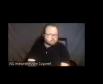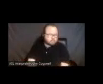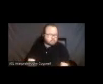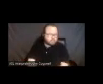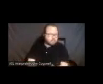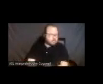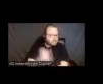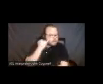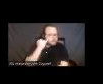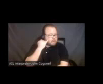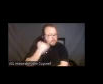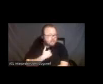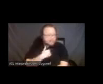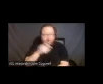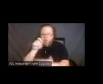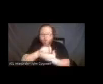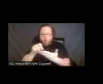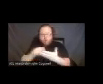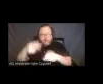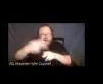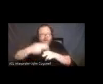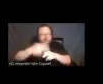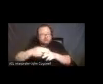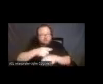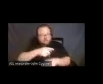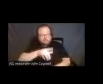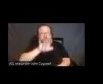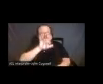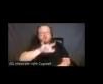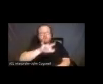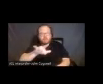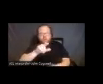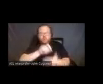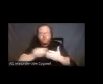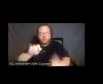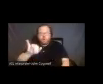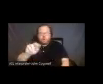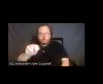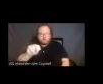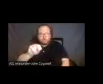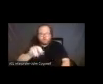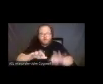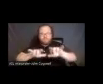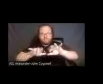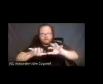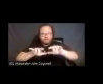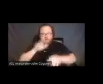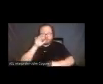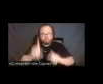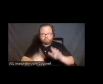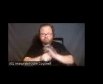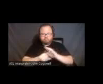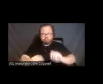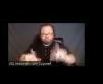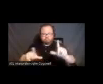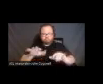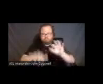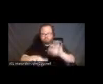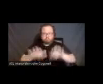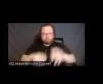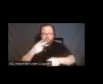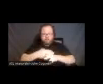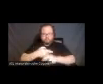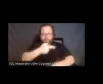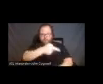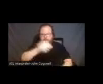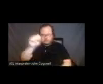If there is a write-in candidate, in the candidate list press the write-in space. A keyboard will appear on the screen to allow the write-in candidate's name to be